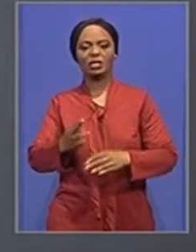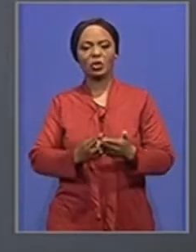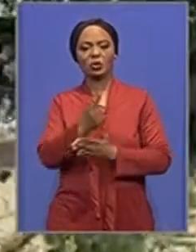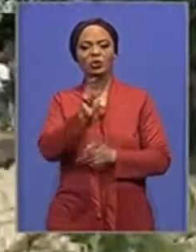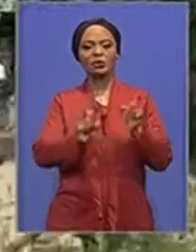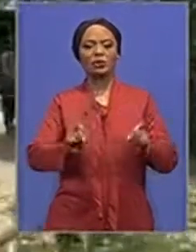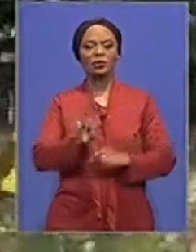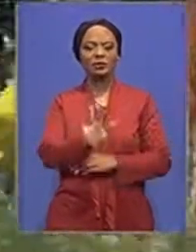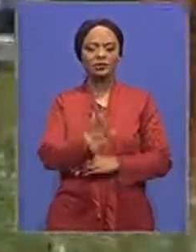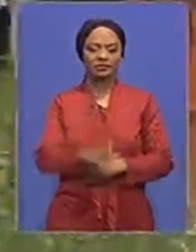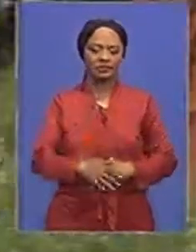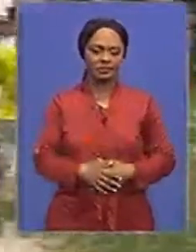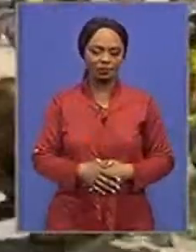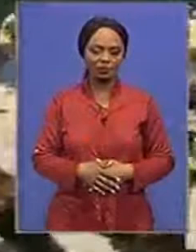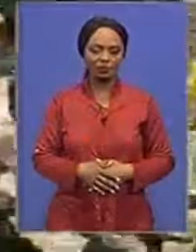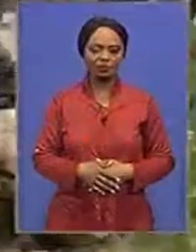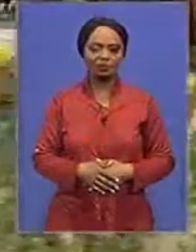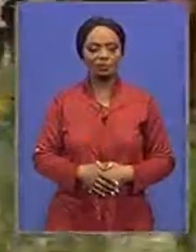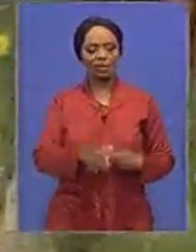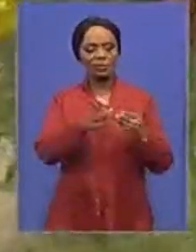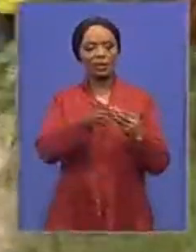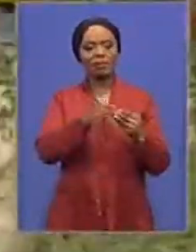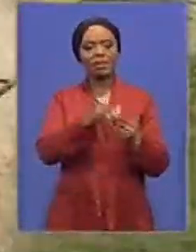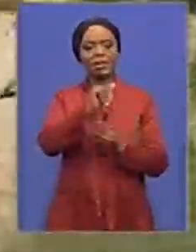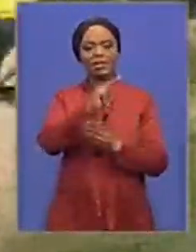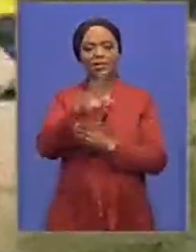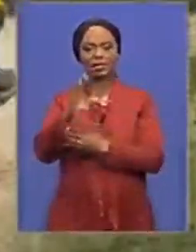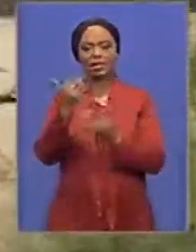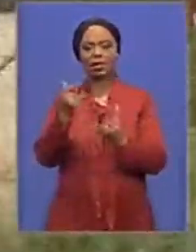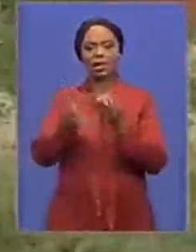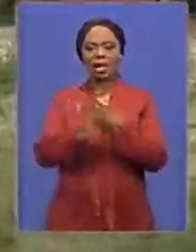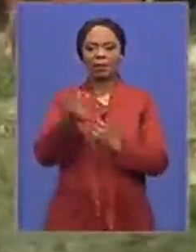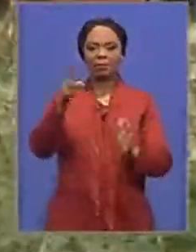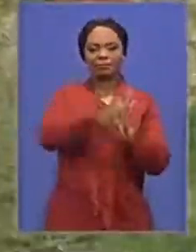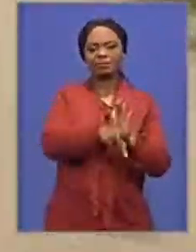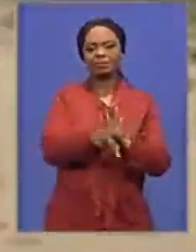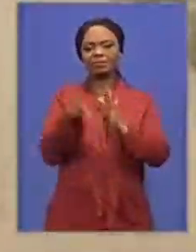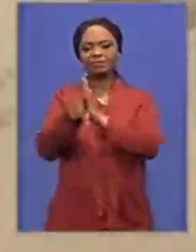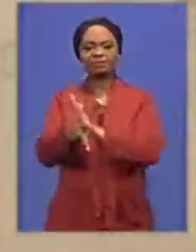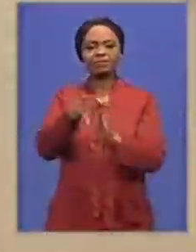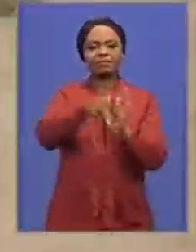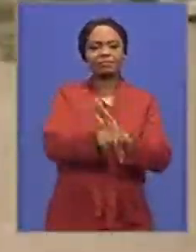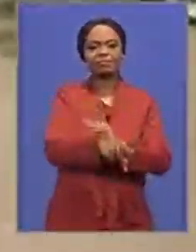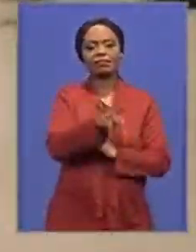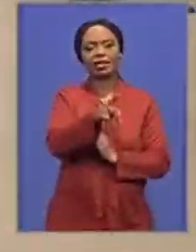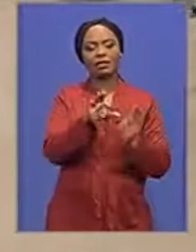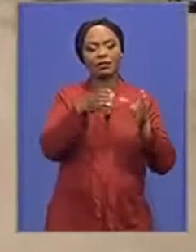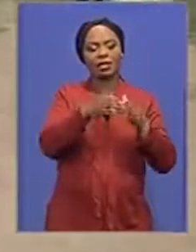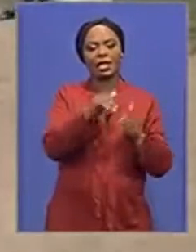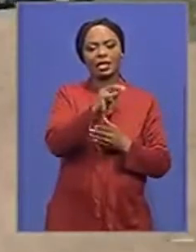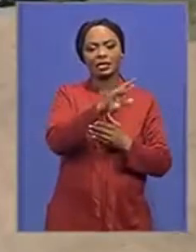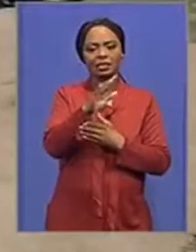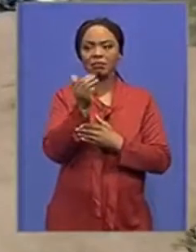people. Ditokololo tsa lekoko di a bolaiwa mme lekoko le reteletswe ke go neela IEC maina a